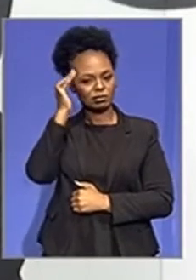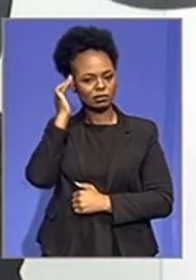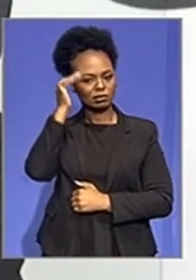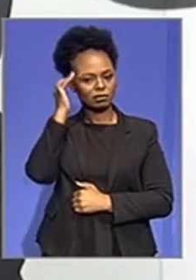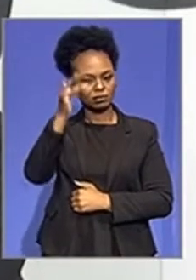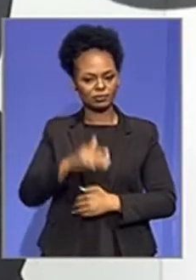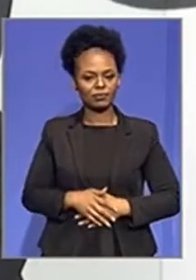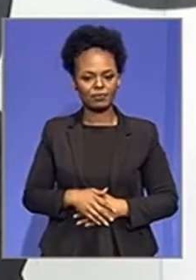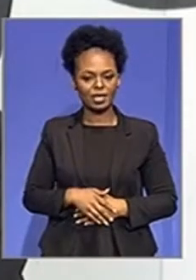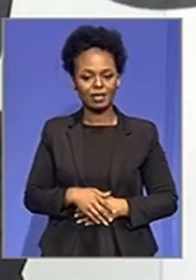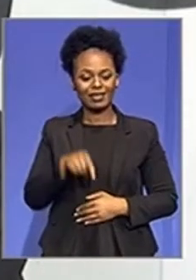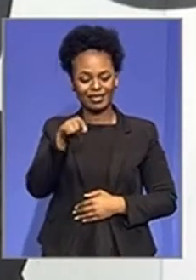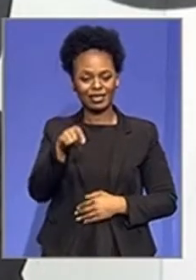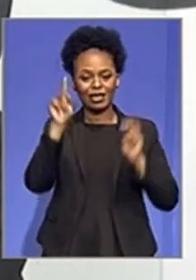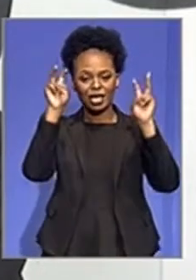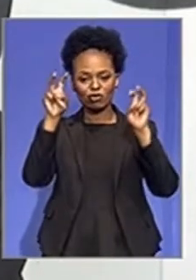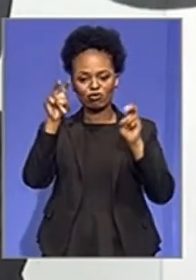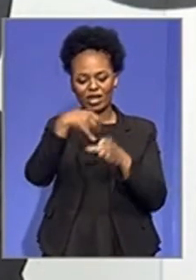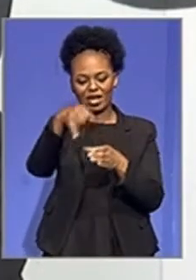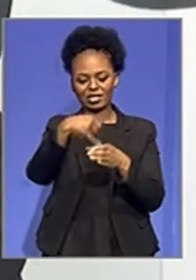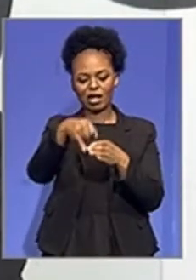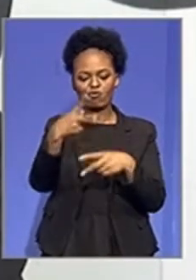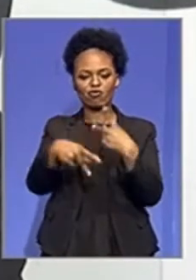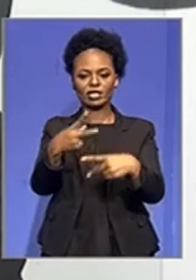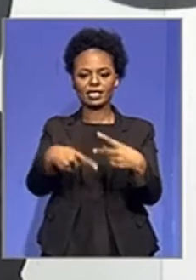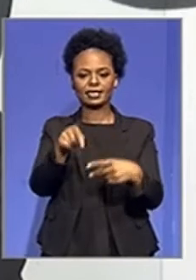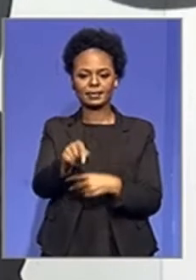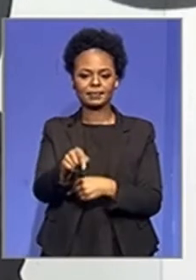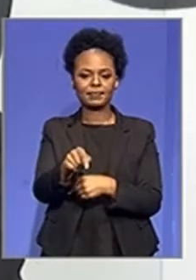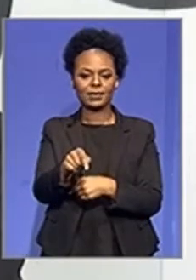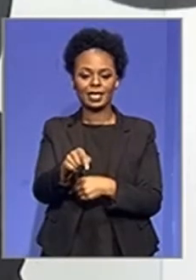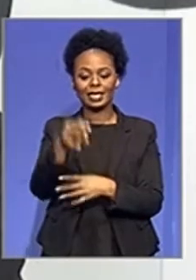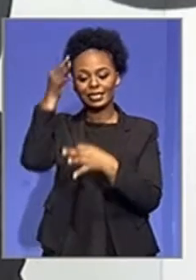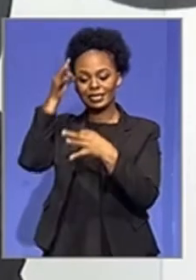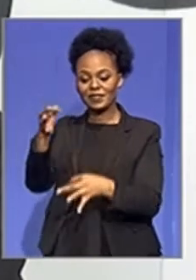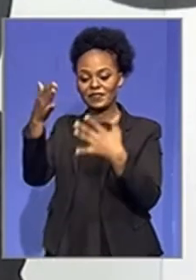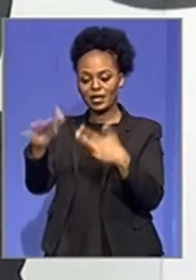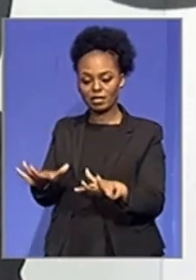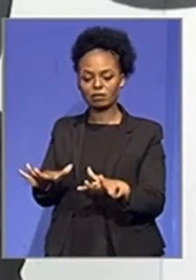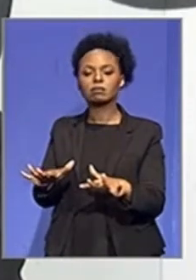time, and once a decision is taken,